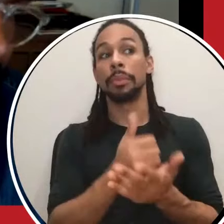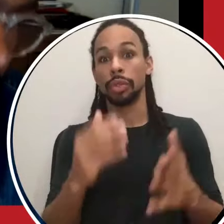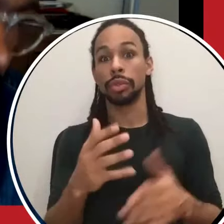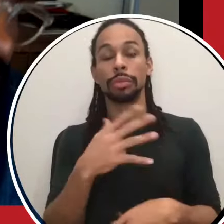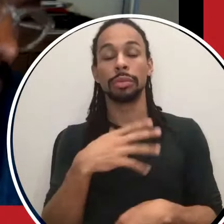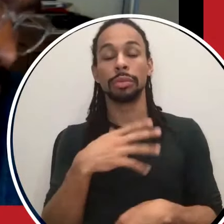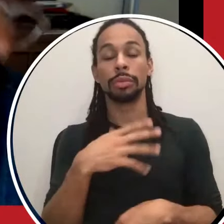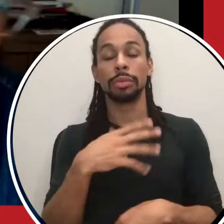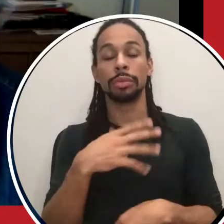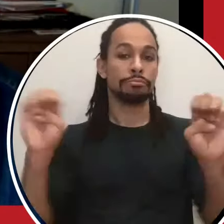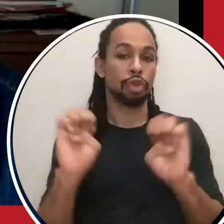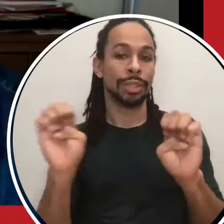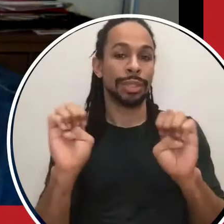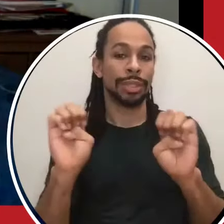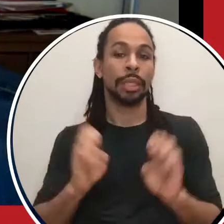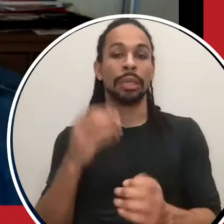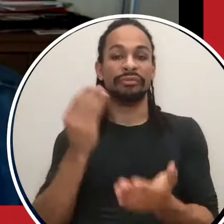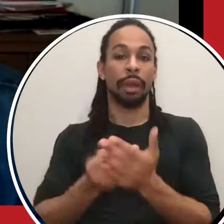The fact that, you know,